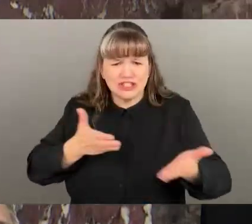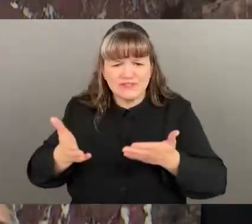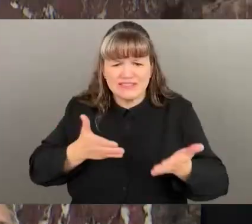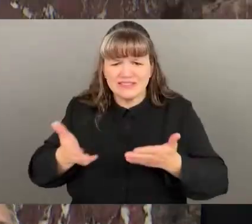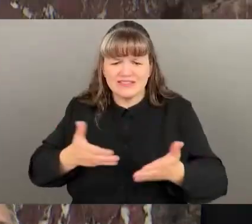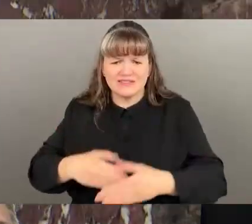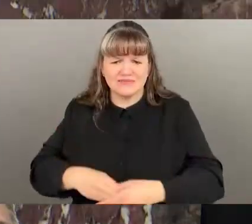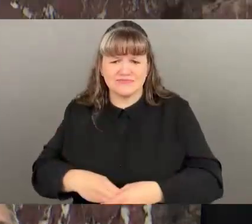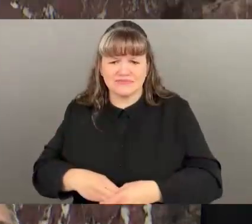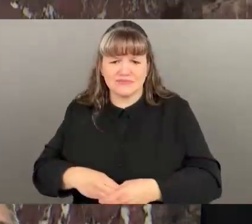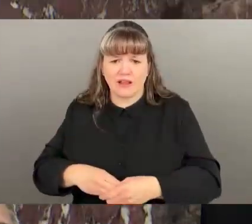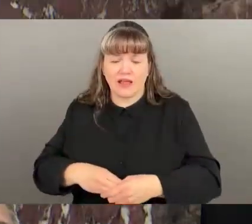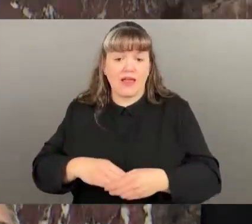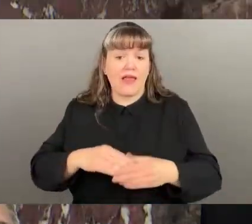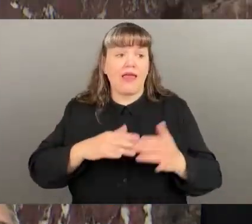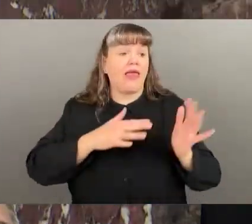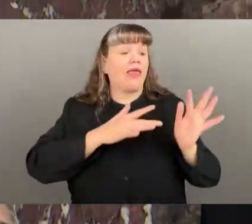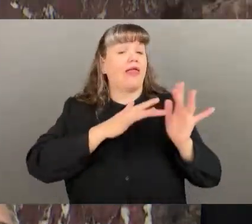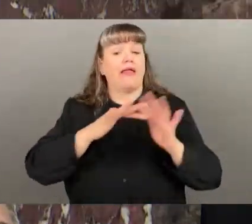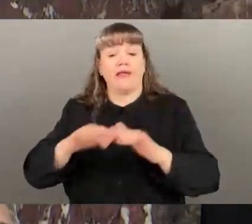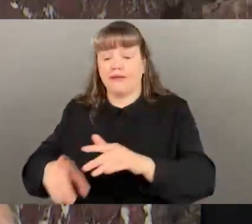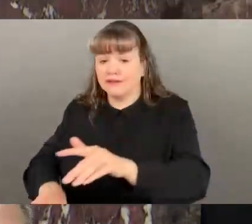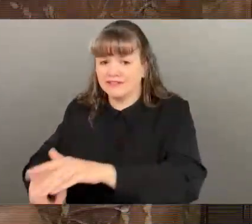surrounded by predators?